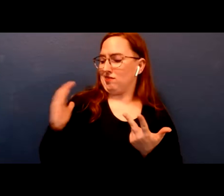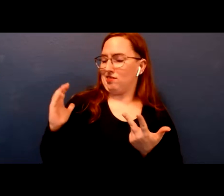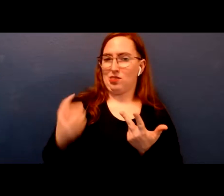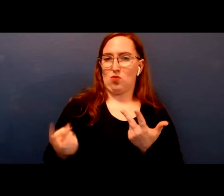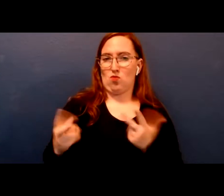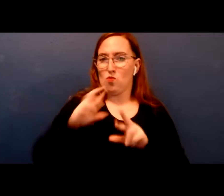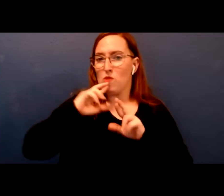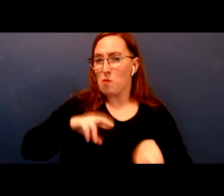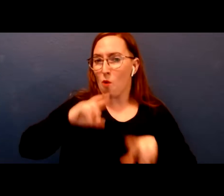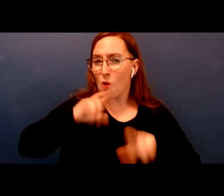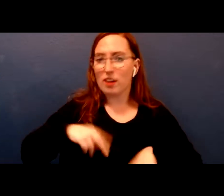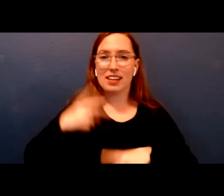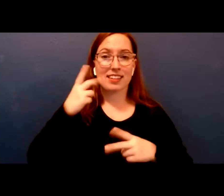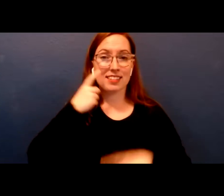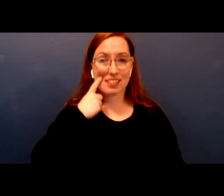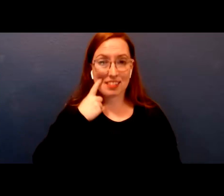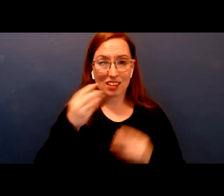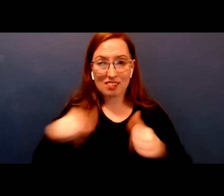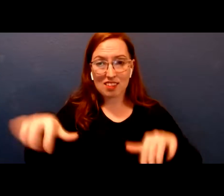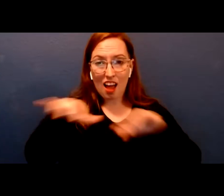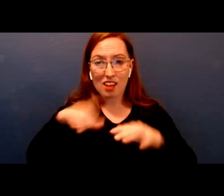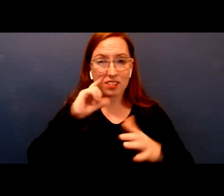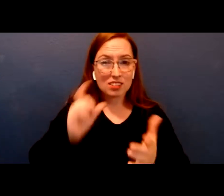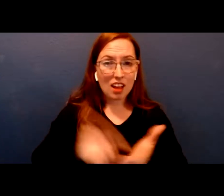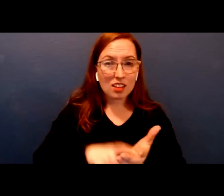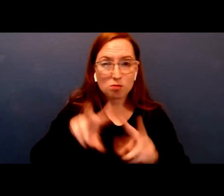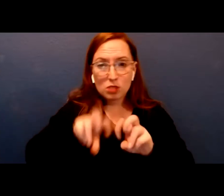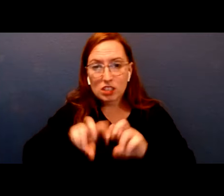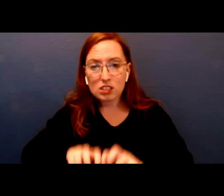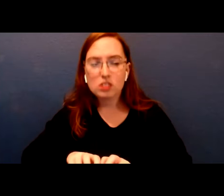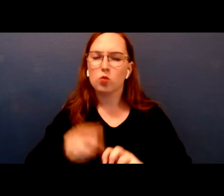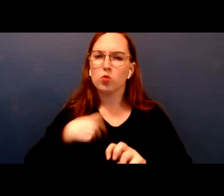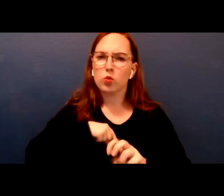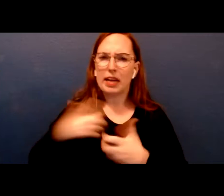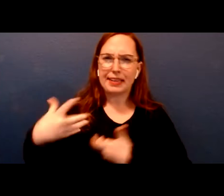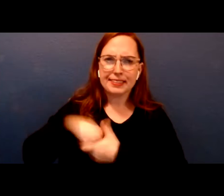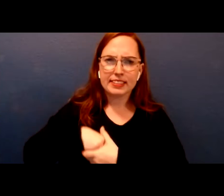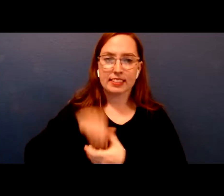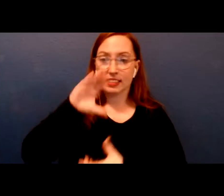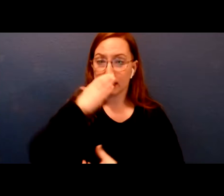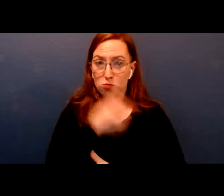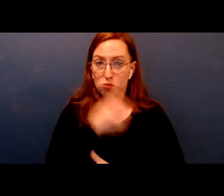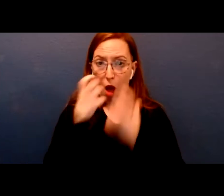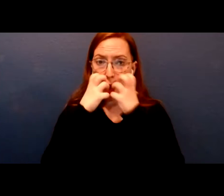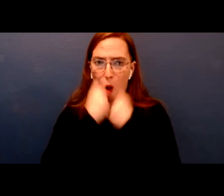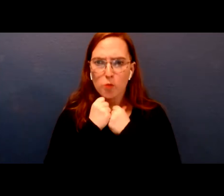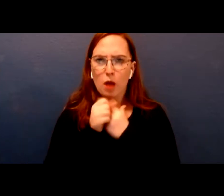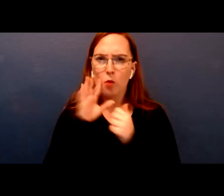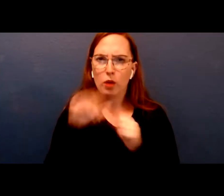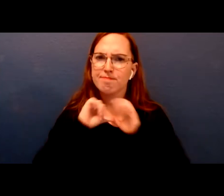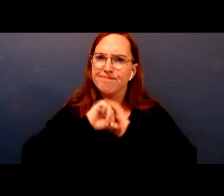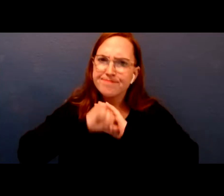project. And it's something that it sounds like people are interested in, and I'll carry forward. So it allows for